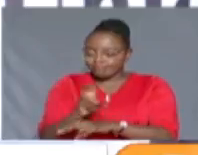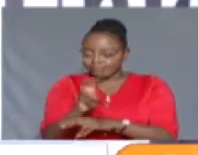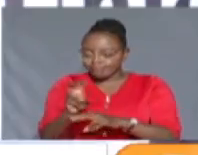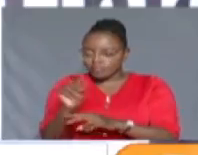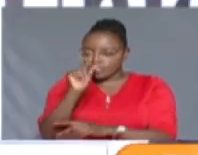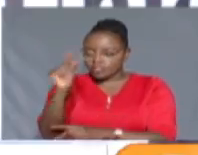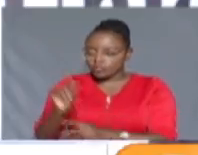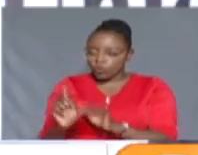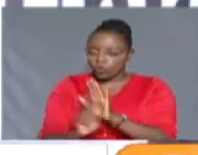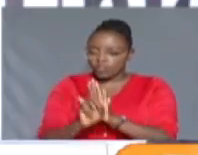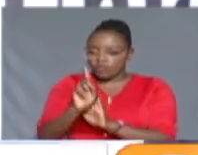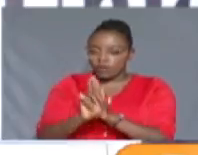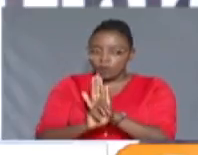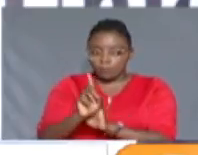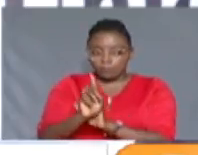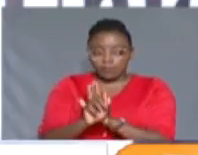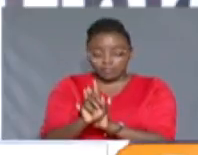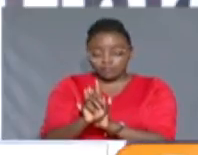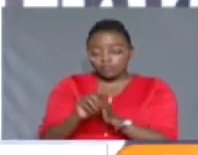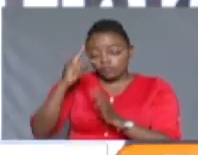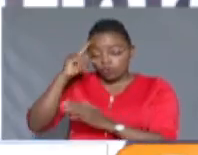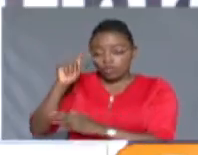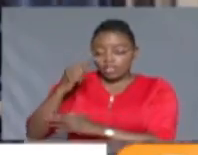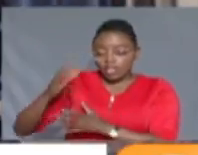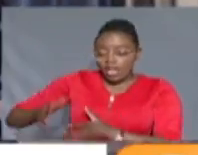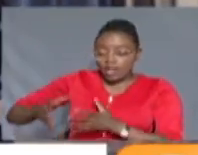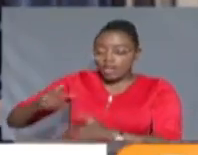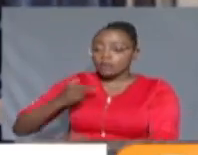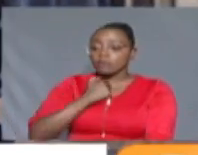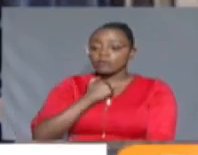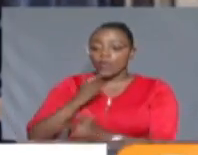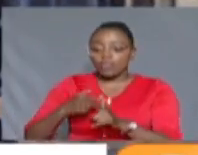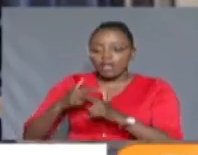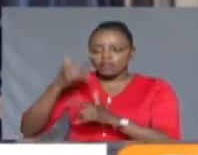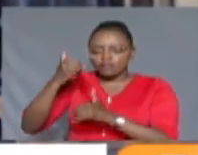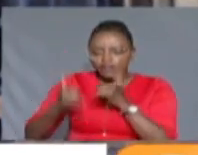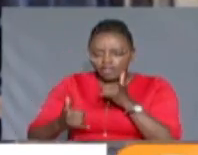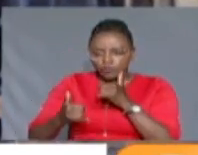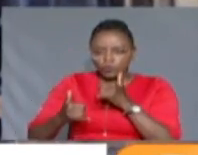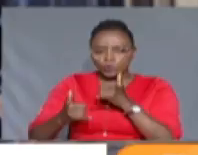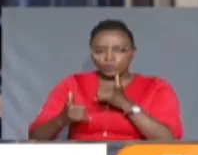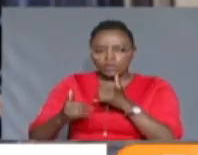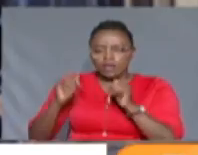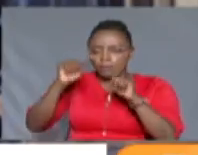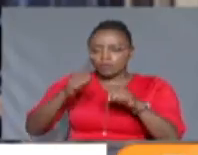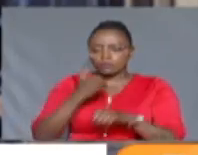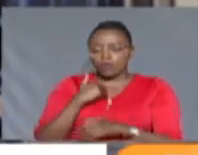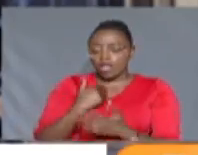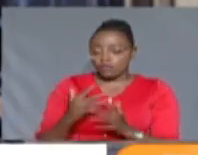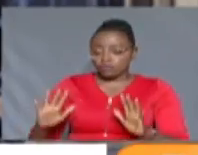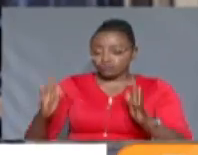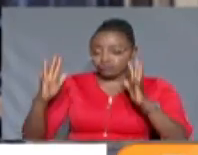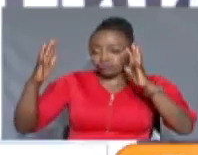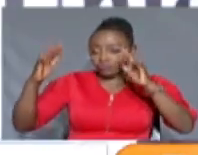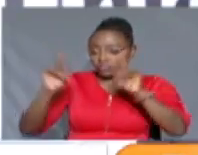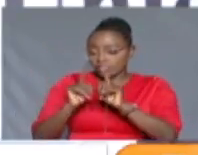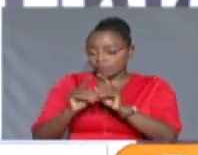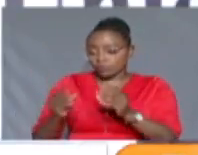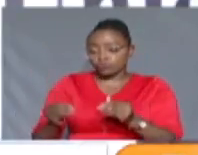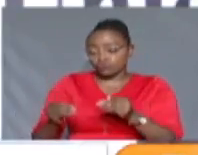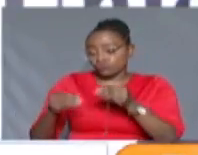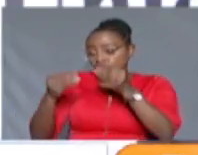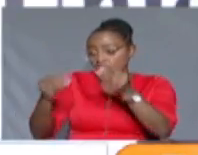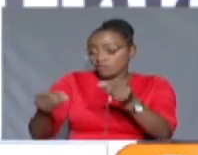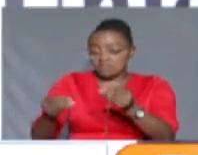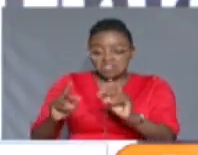regional development officers of the Kenya Rugby Union. And then at the end of the season, we can have a festival just to evaluate